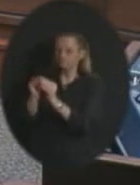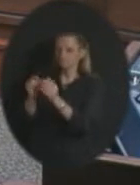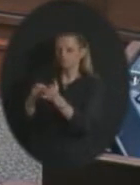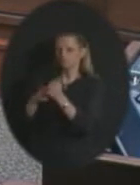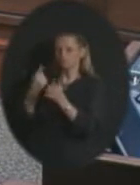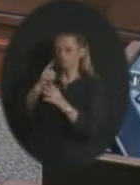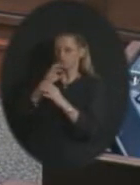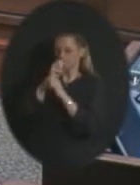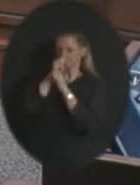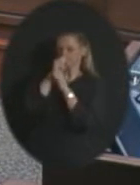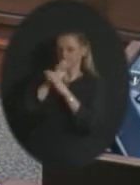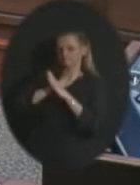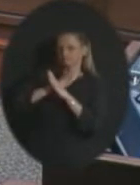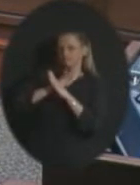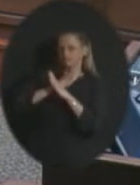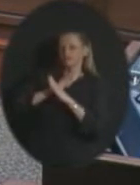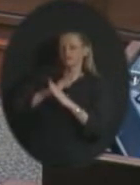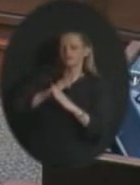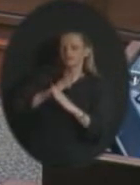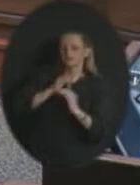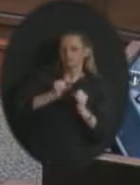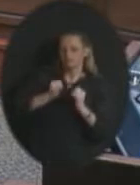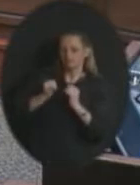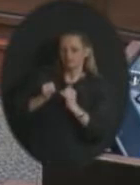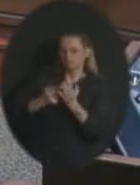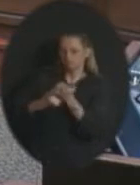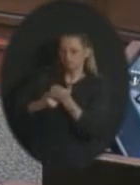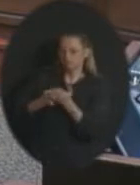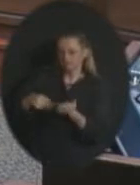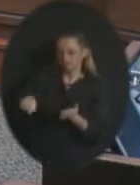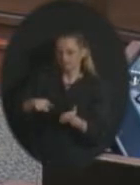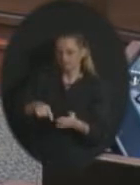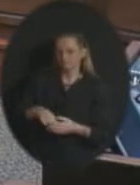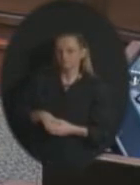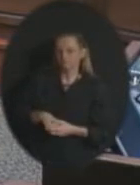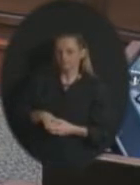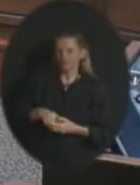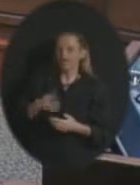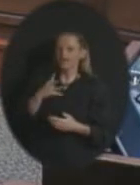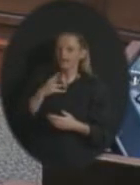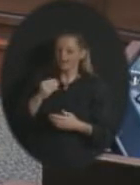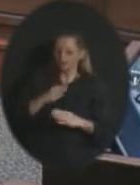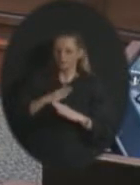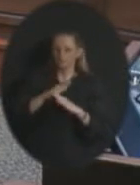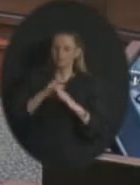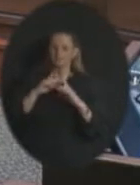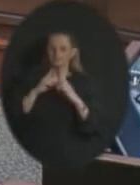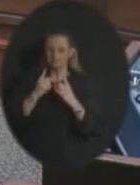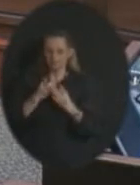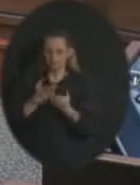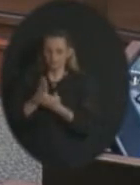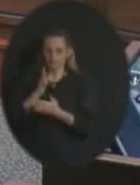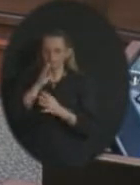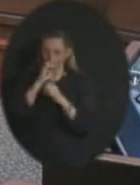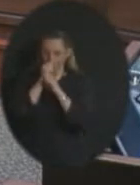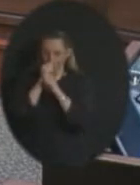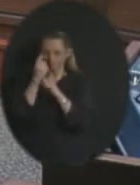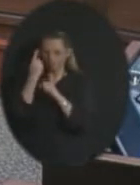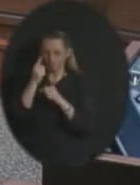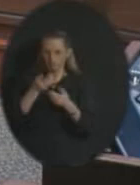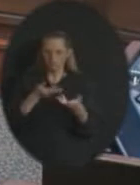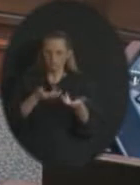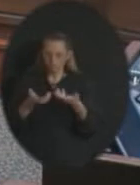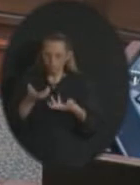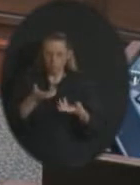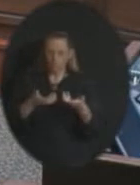the protect the privacy interest of the individuals to be discussed, to protect the district's right to the confidentiality of its negotiating position and the